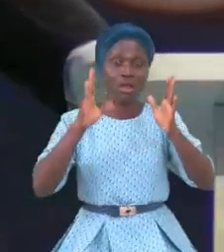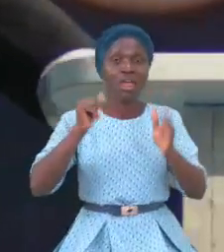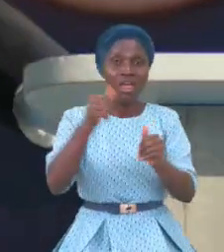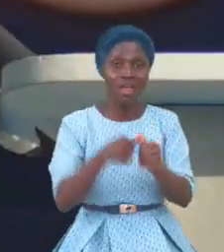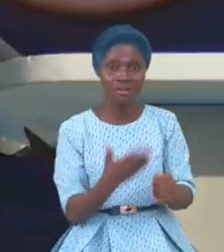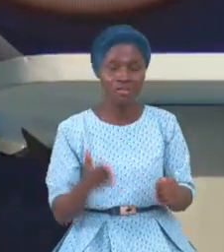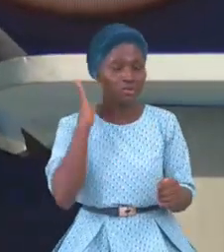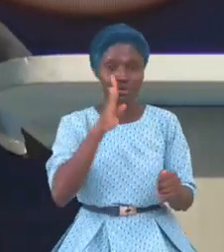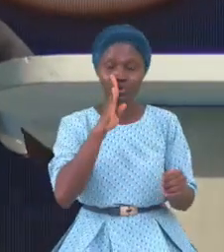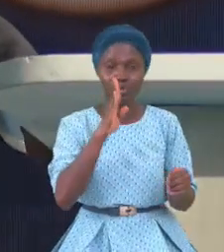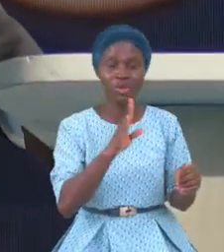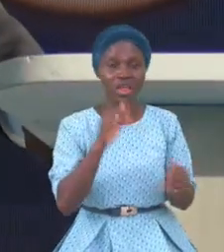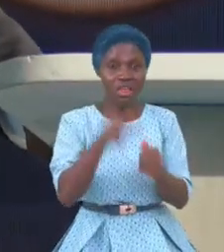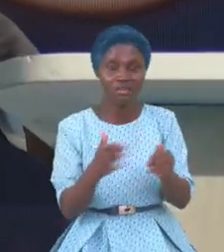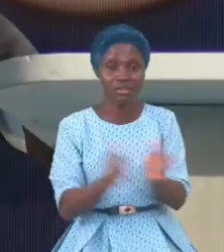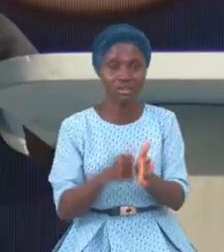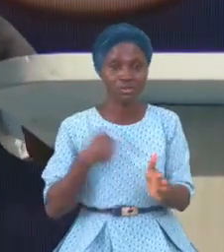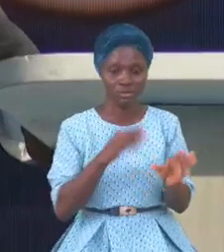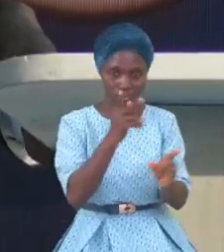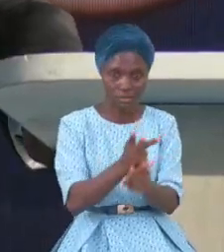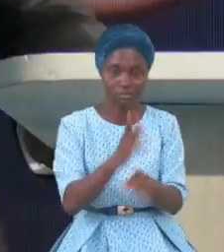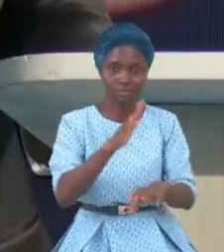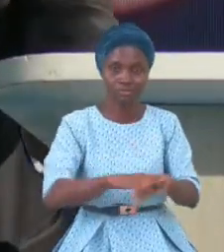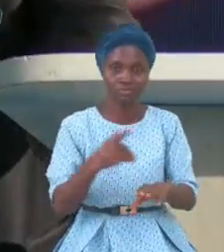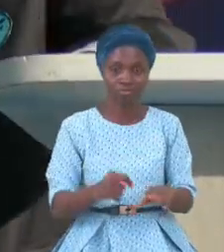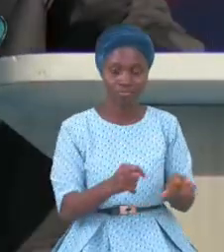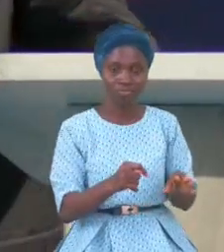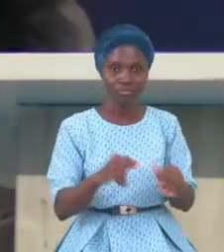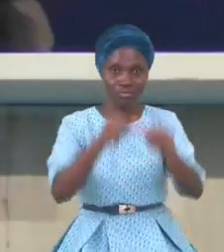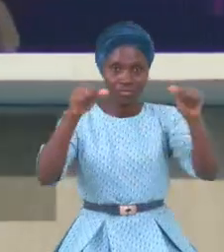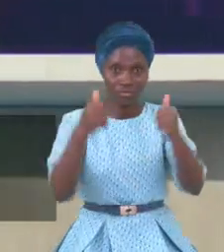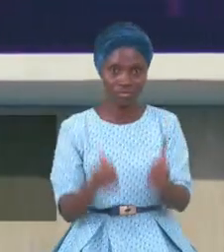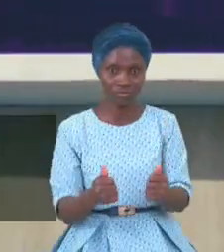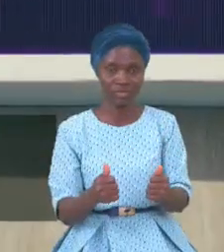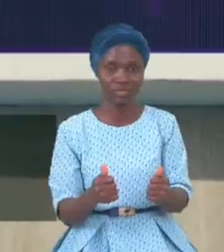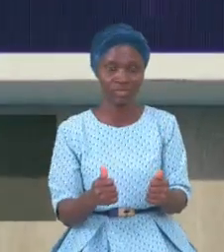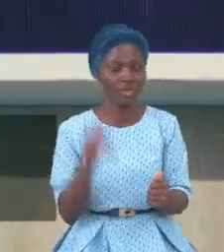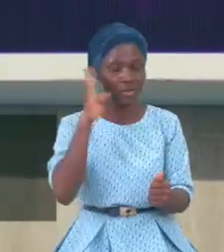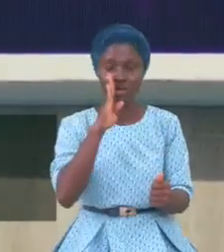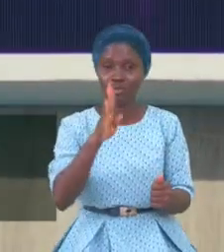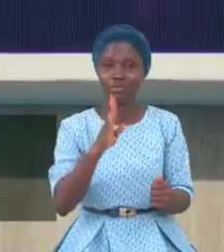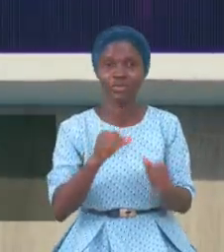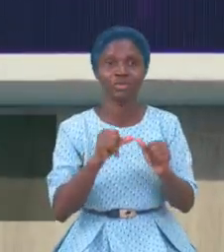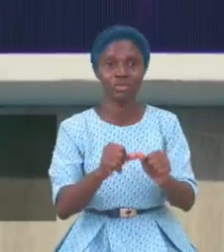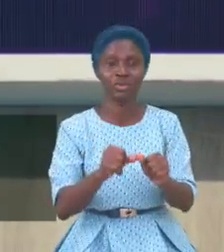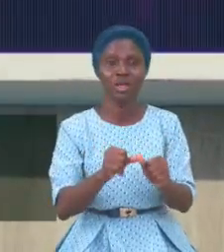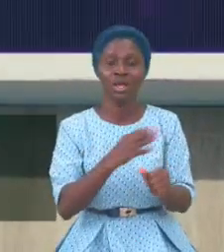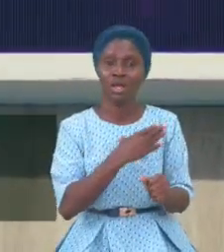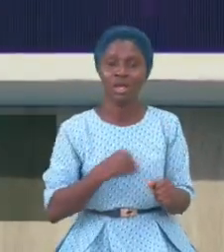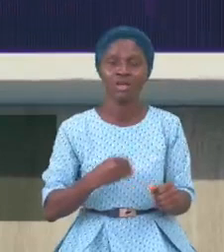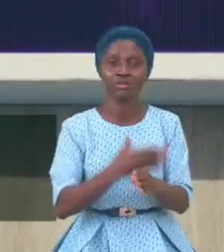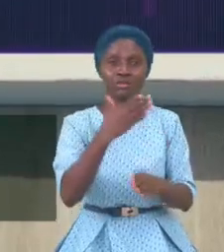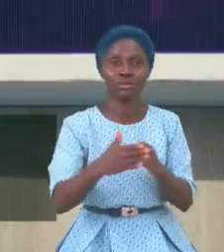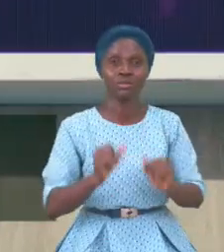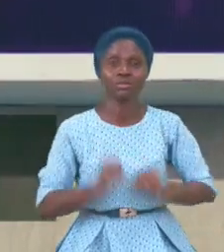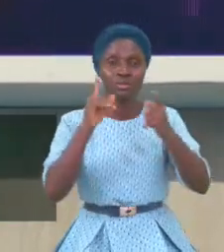altar, is a time-tested consecration and is total submission to the Lord for life.